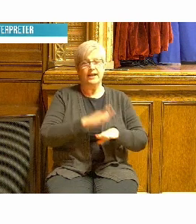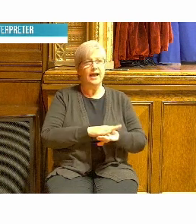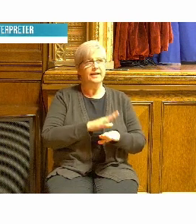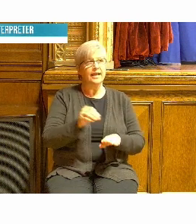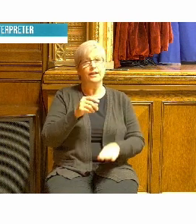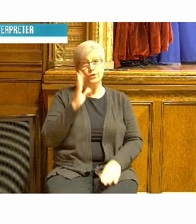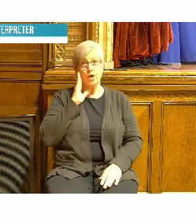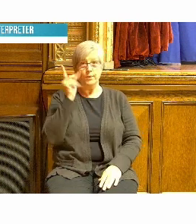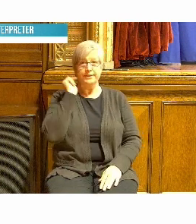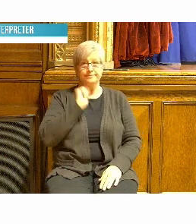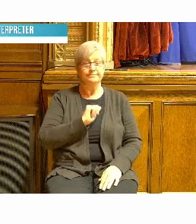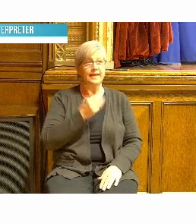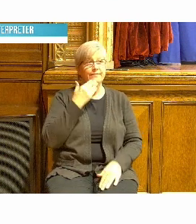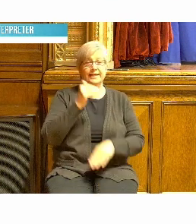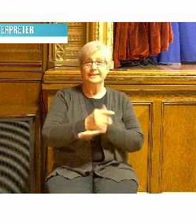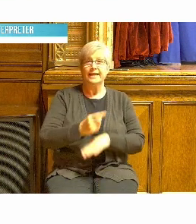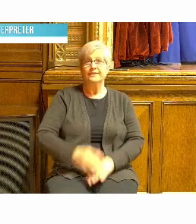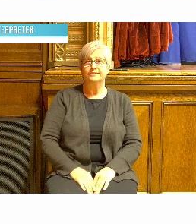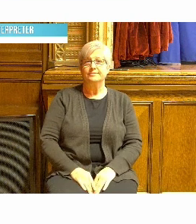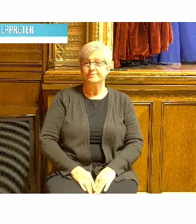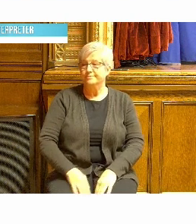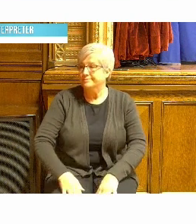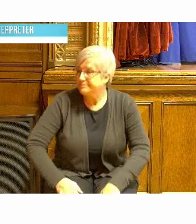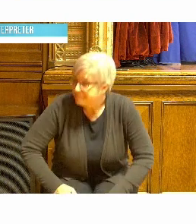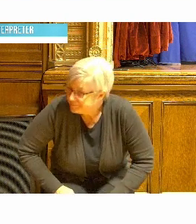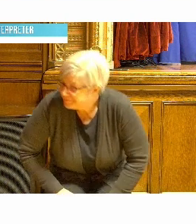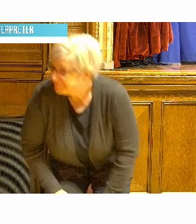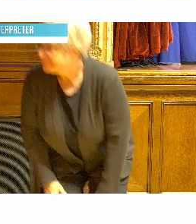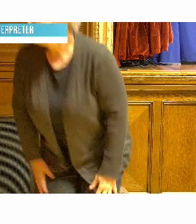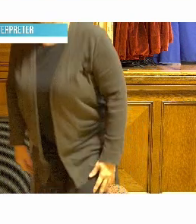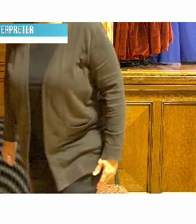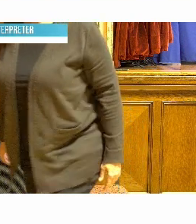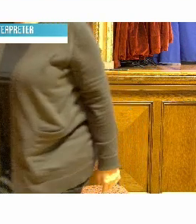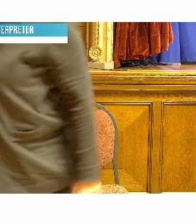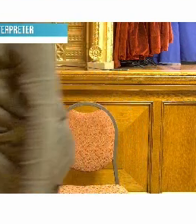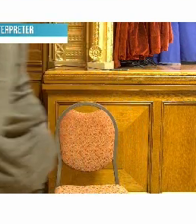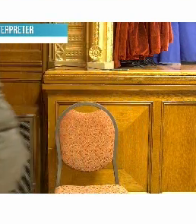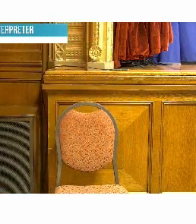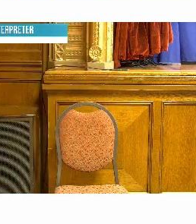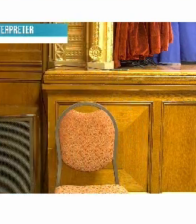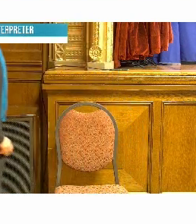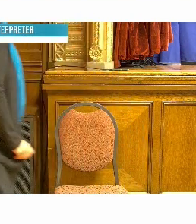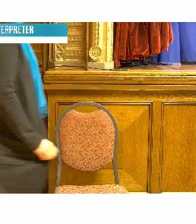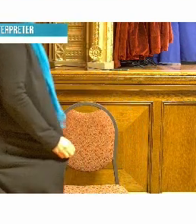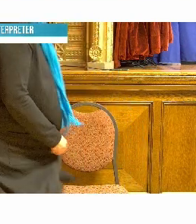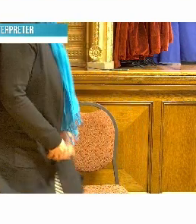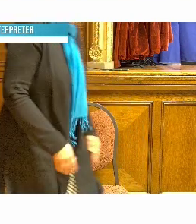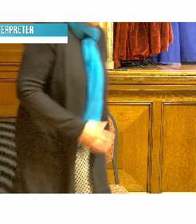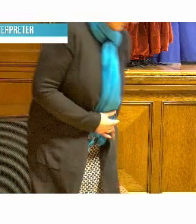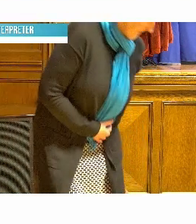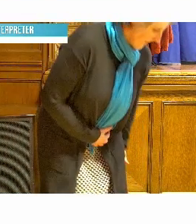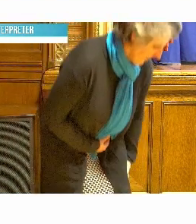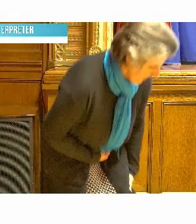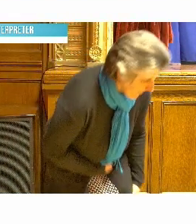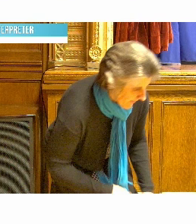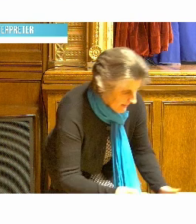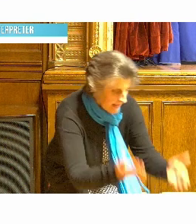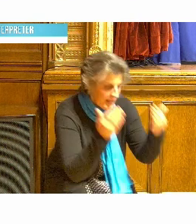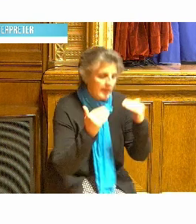and you know it. Have a good day. Thank you, Brooke. We appreciate your testimony. Next, we